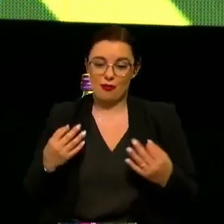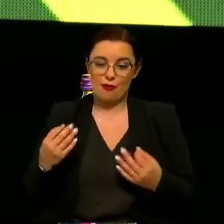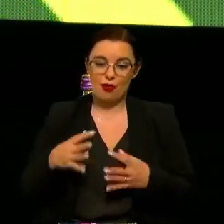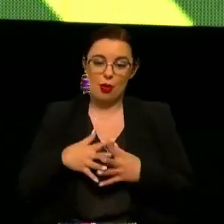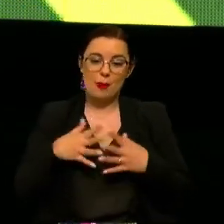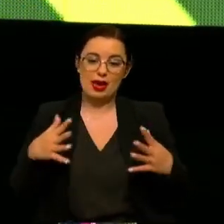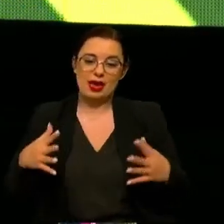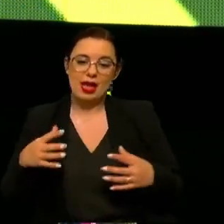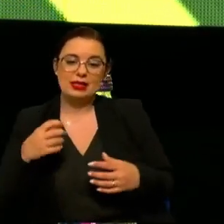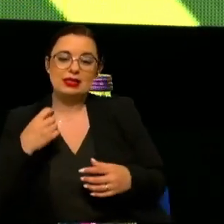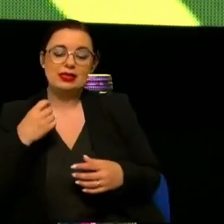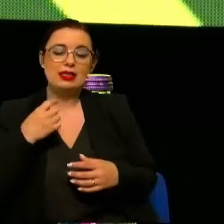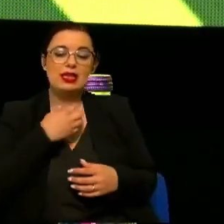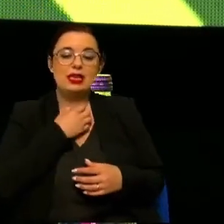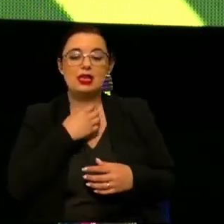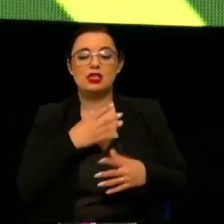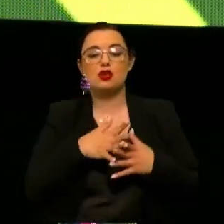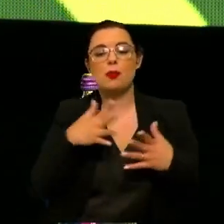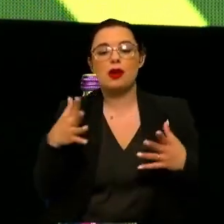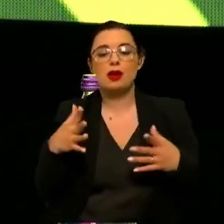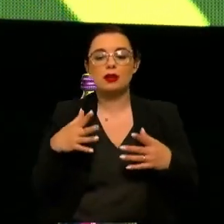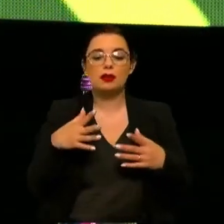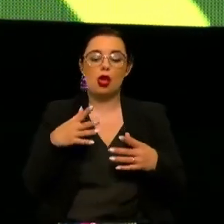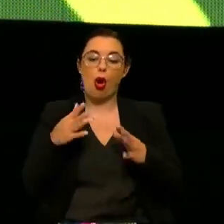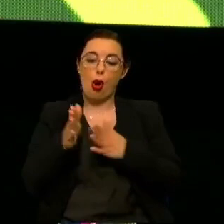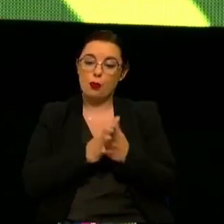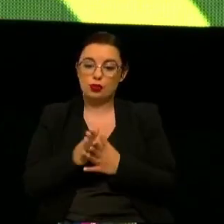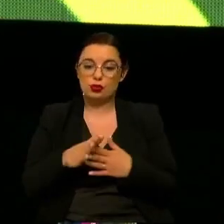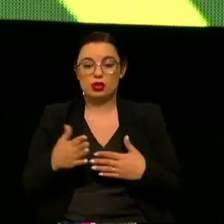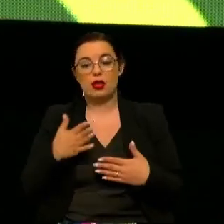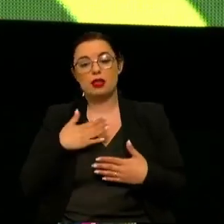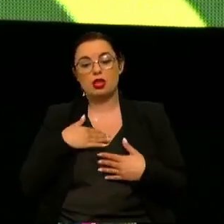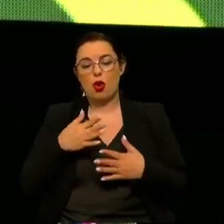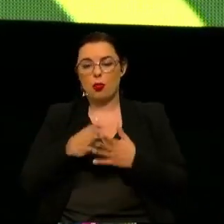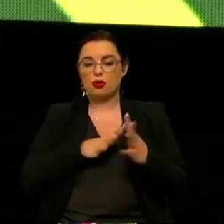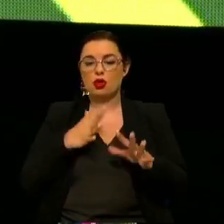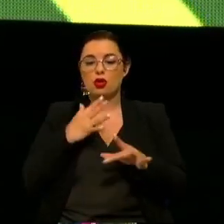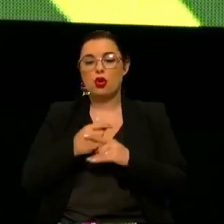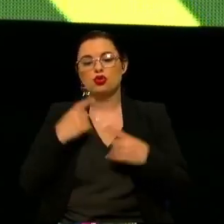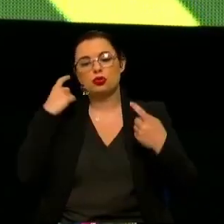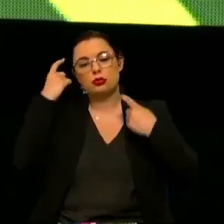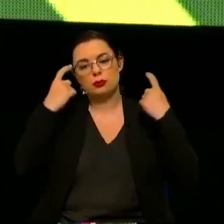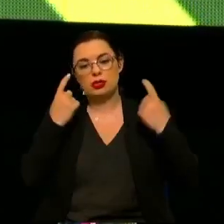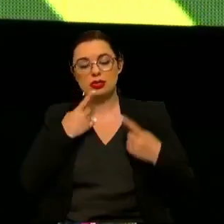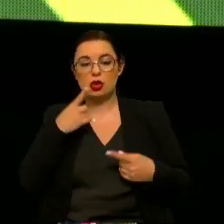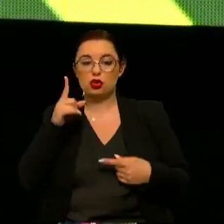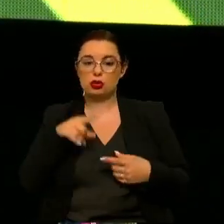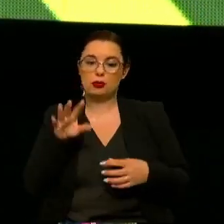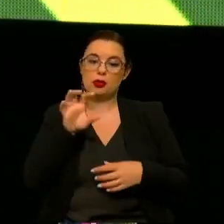was a calamity, a huge crisis for mankind, but also it gave us other